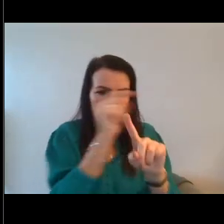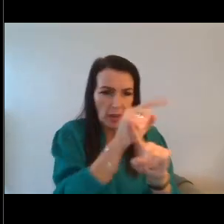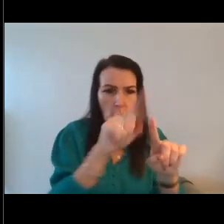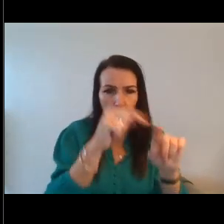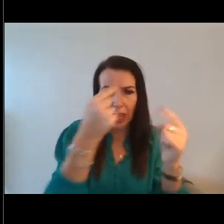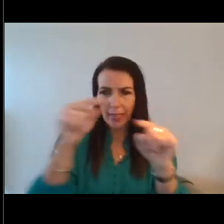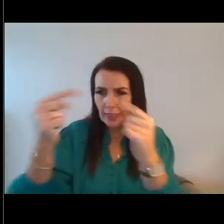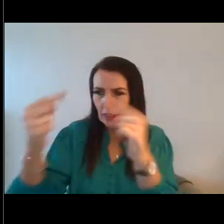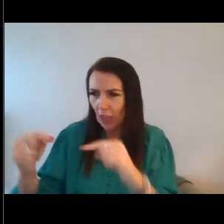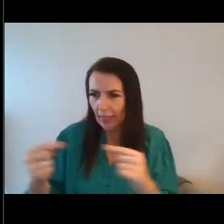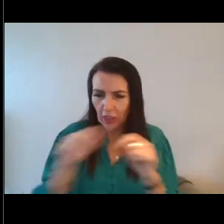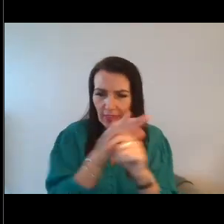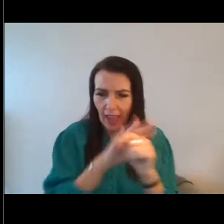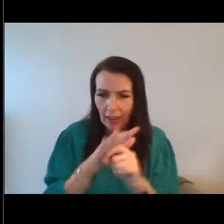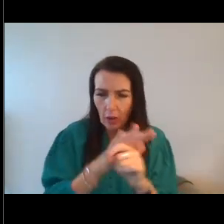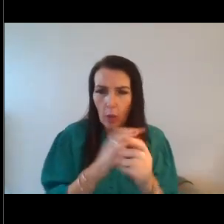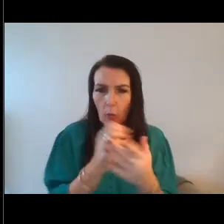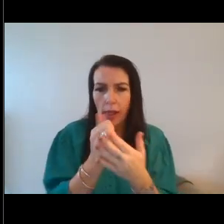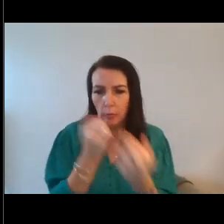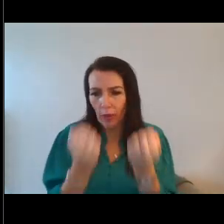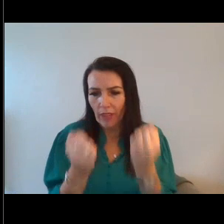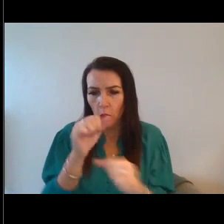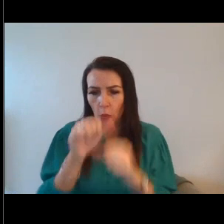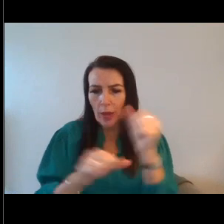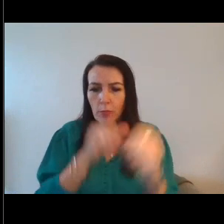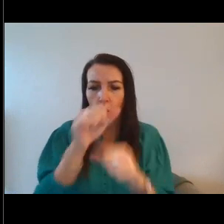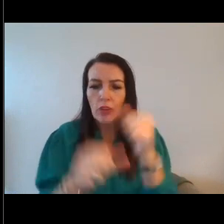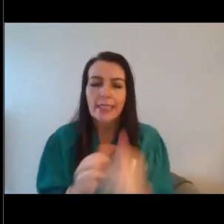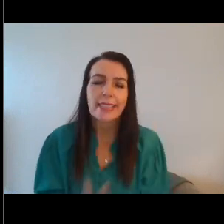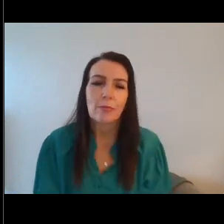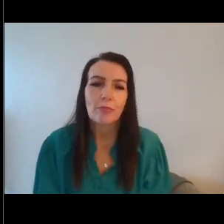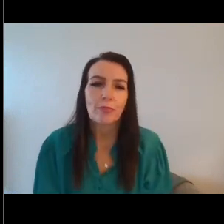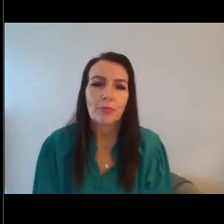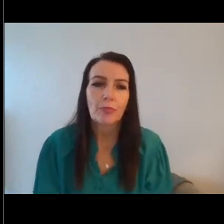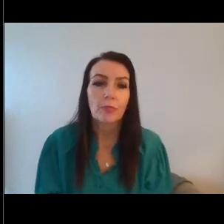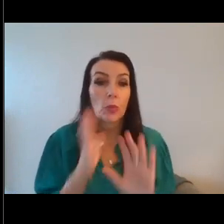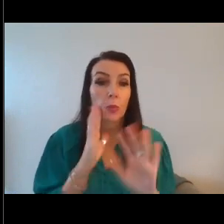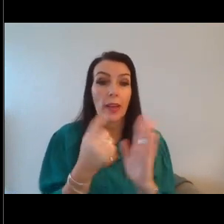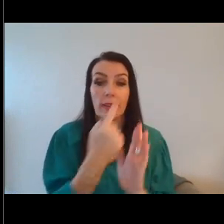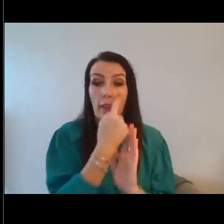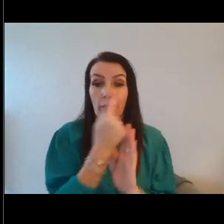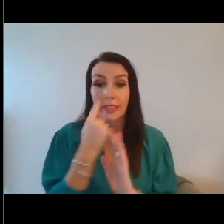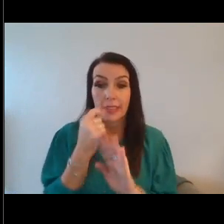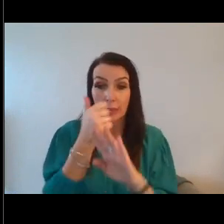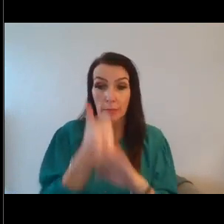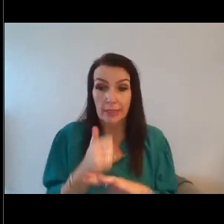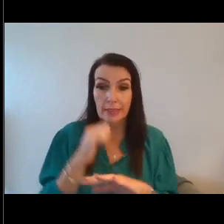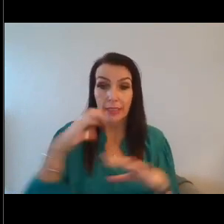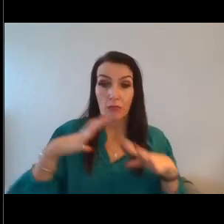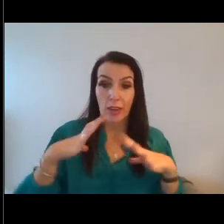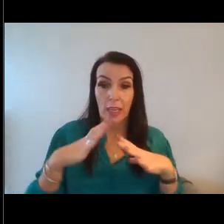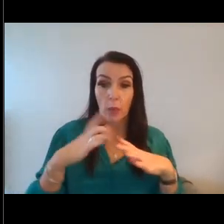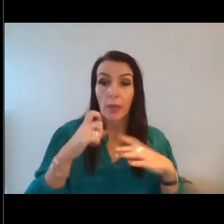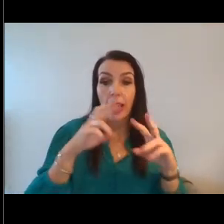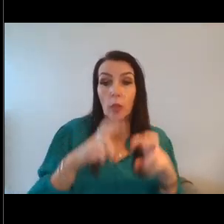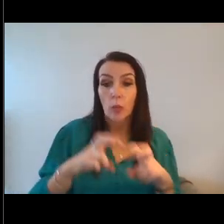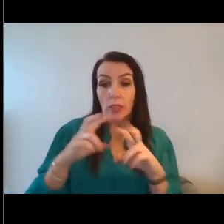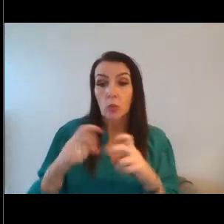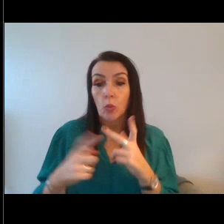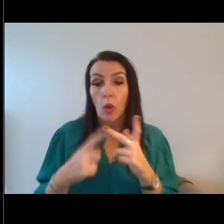retrofit and to help evaluate progress over time. Now, once we have the evidence base in place, we can start exploring different retrofit